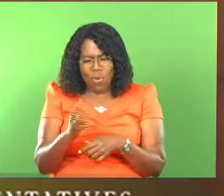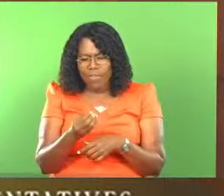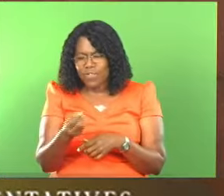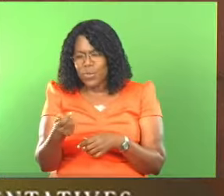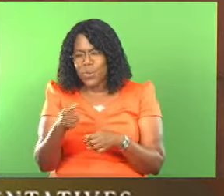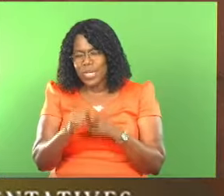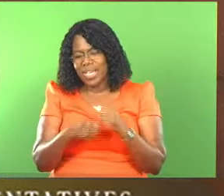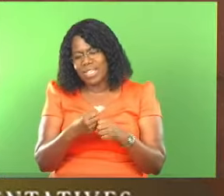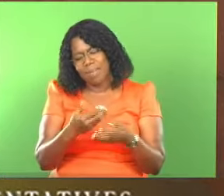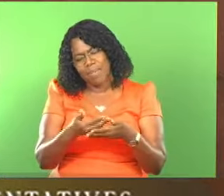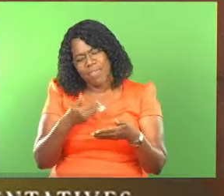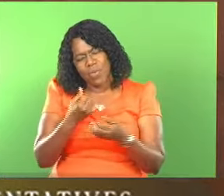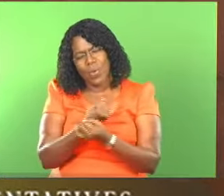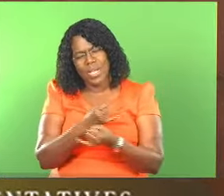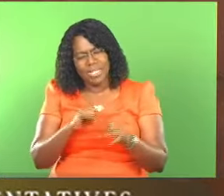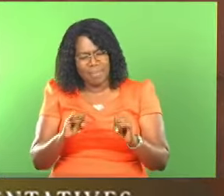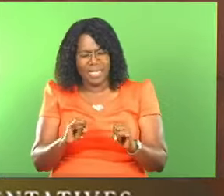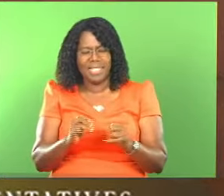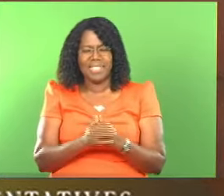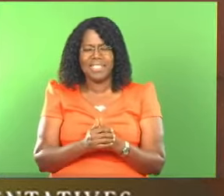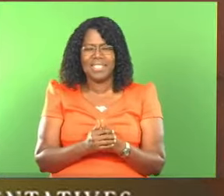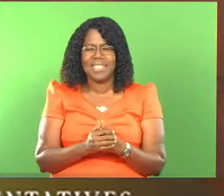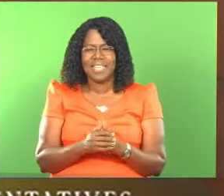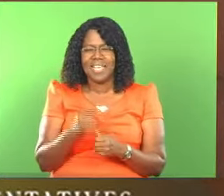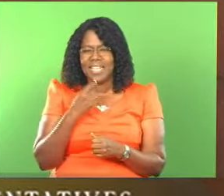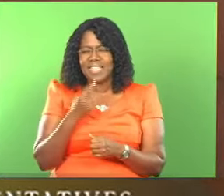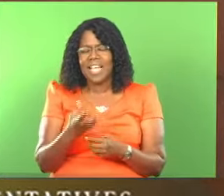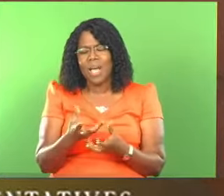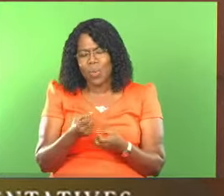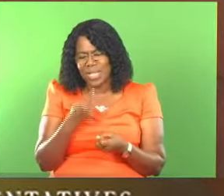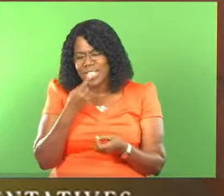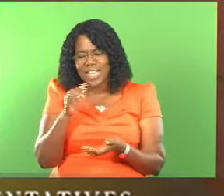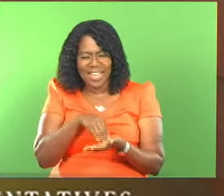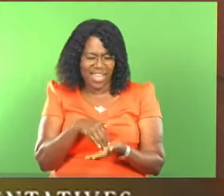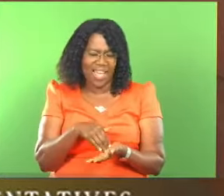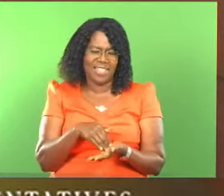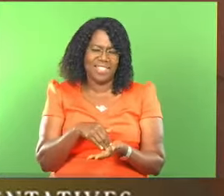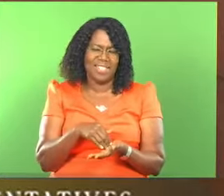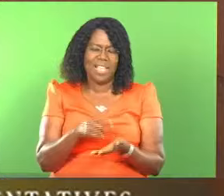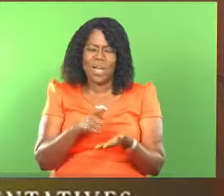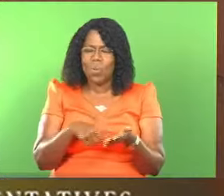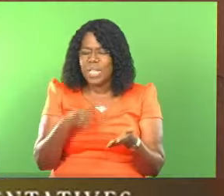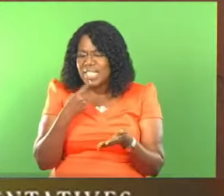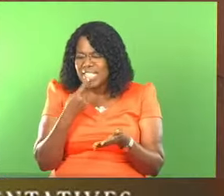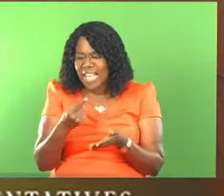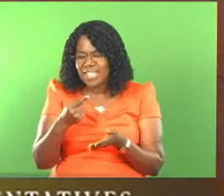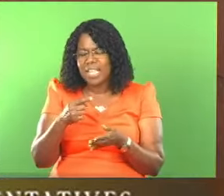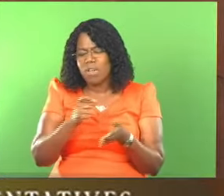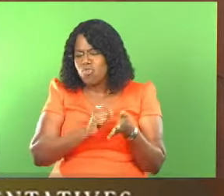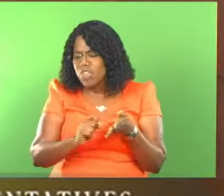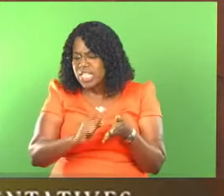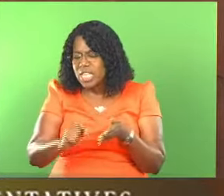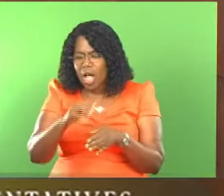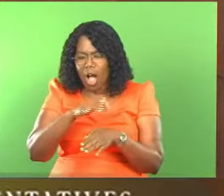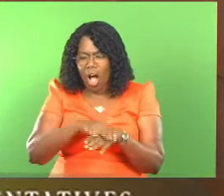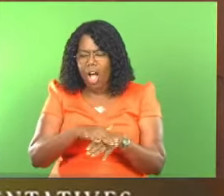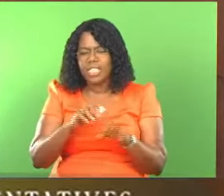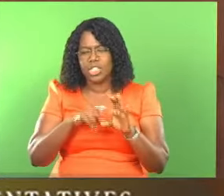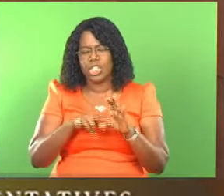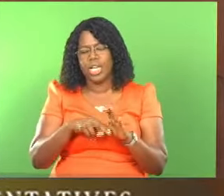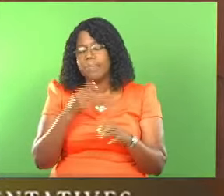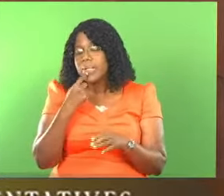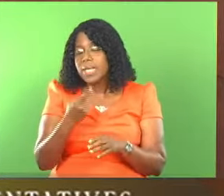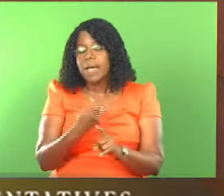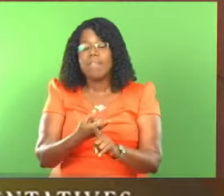Prime Minister referred to, I would like to repeat, because it's a very important description. It says, from the people